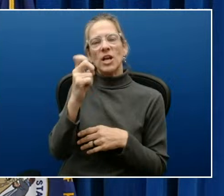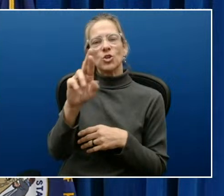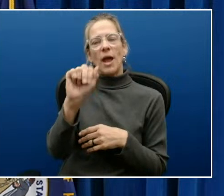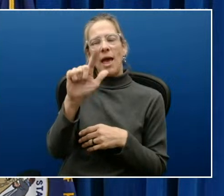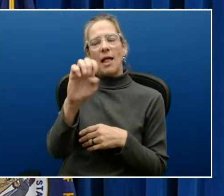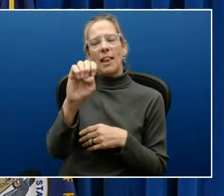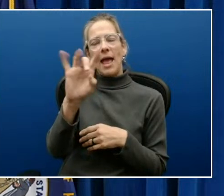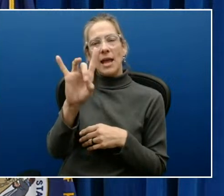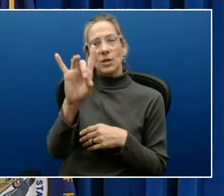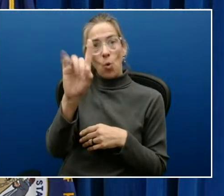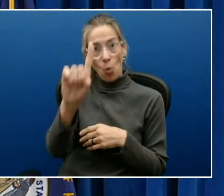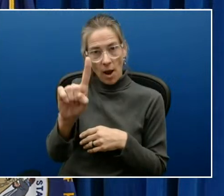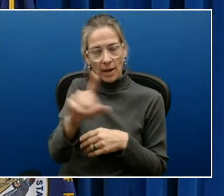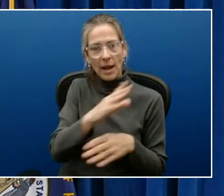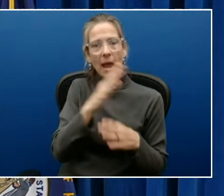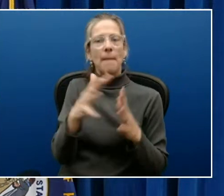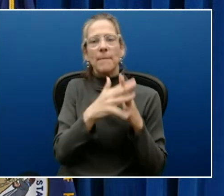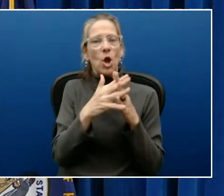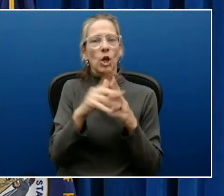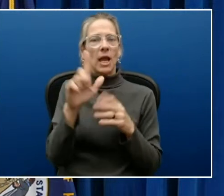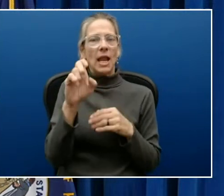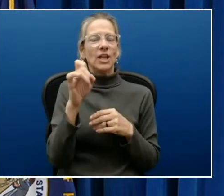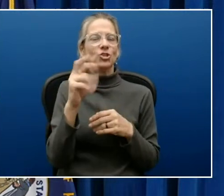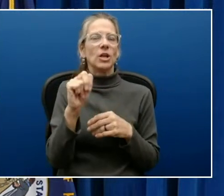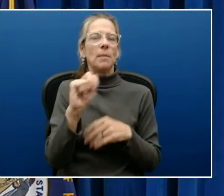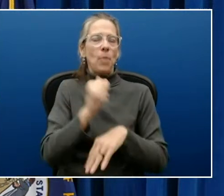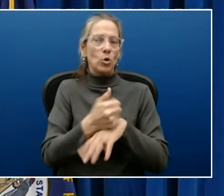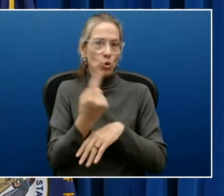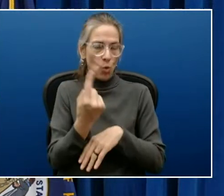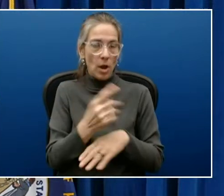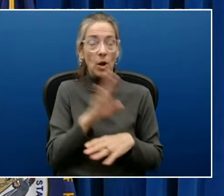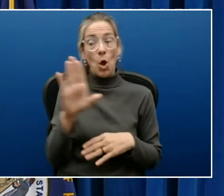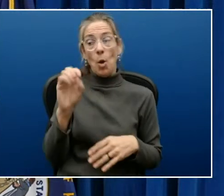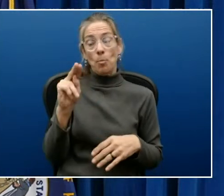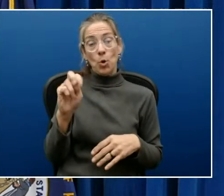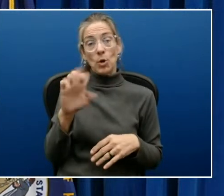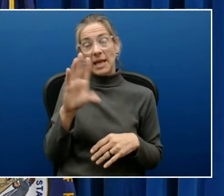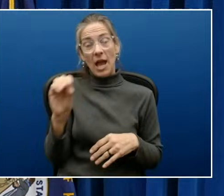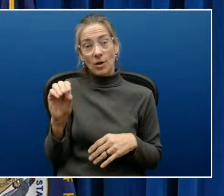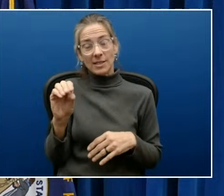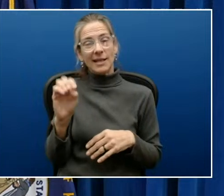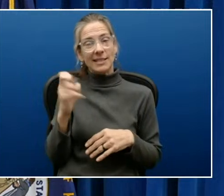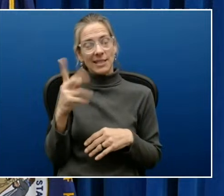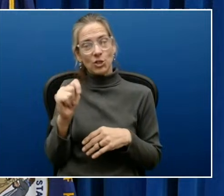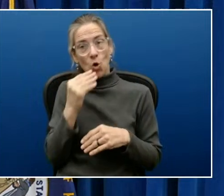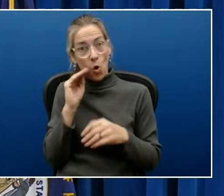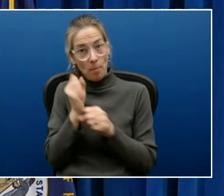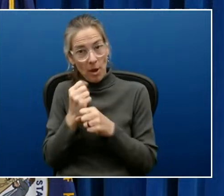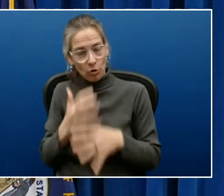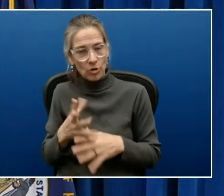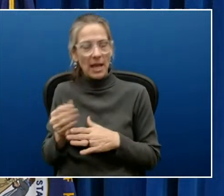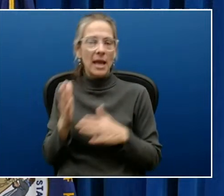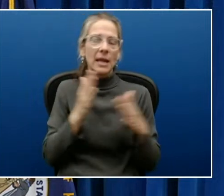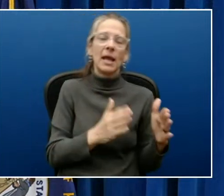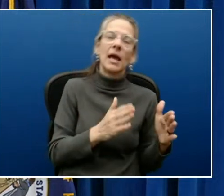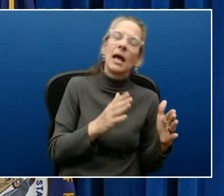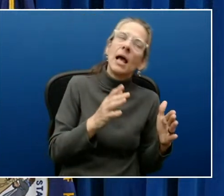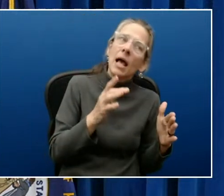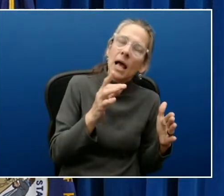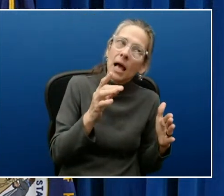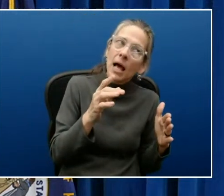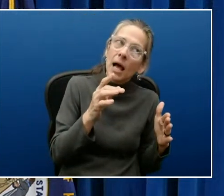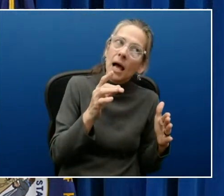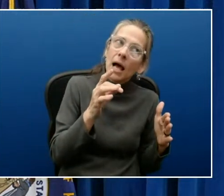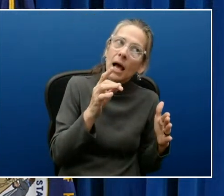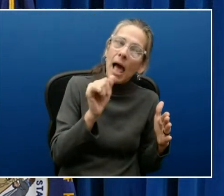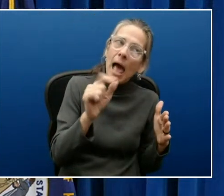Legion Post 20, the Boone County Extension Homemakers, and the Allen L. Leichart Endowment Fund